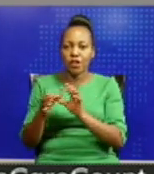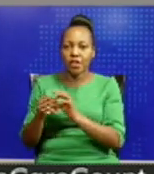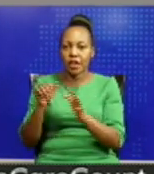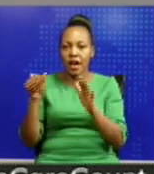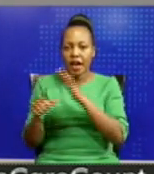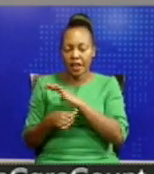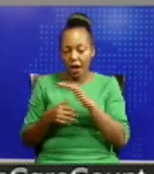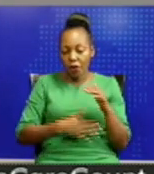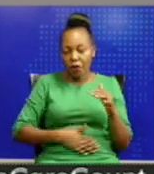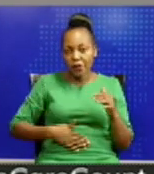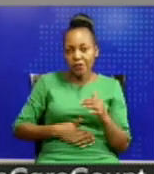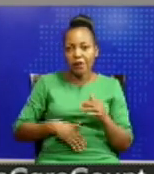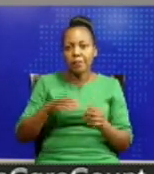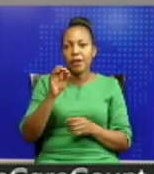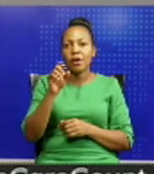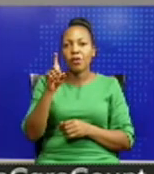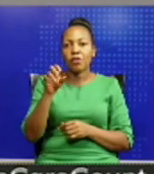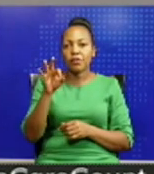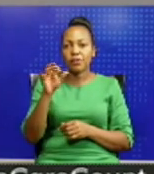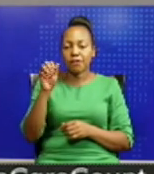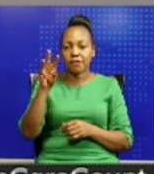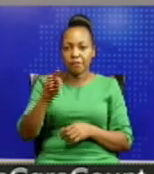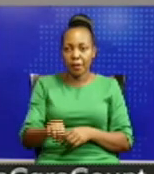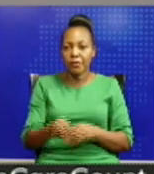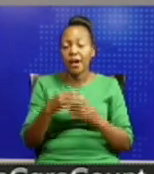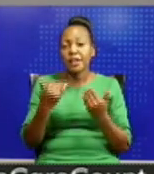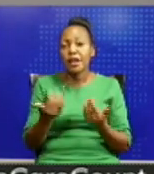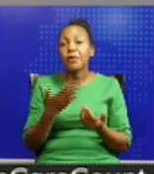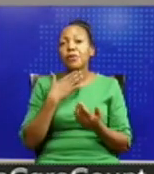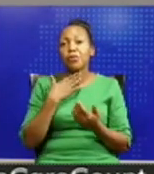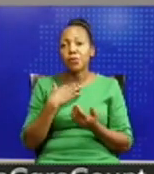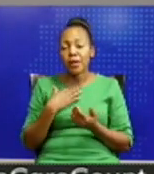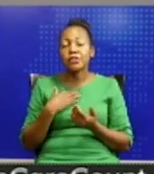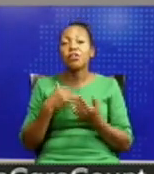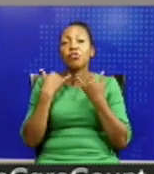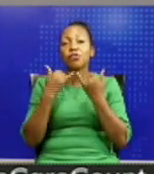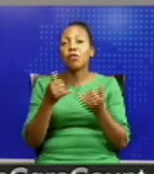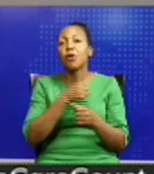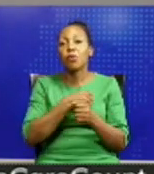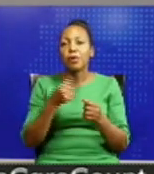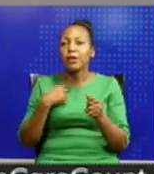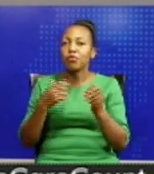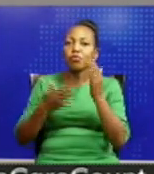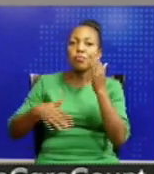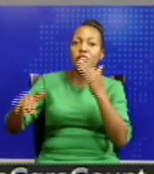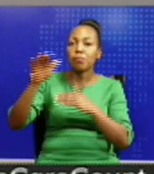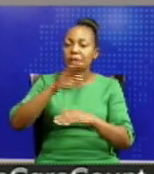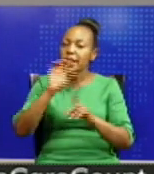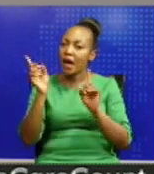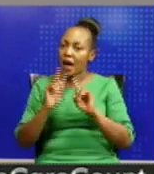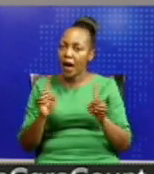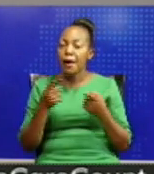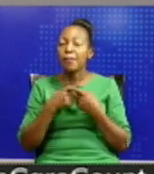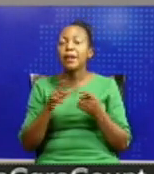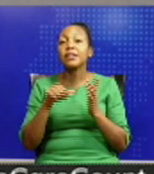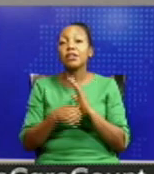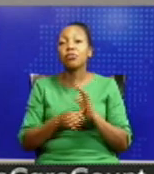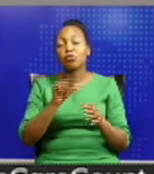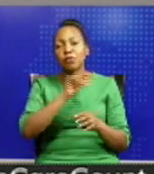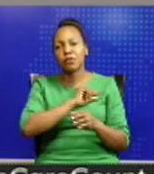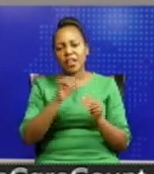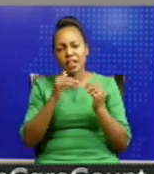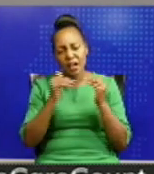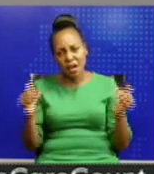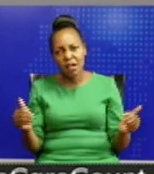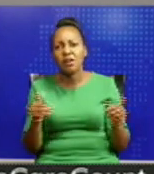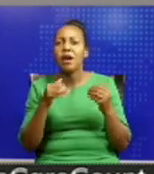under Oxfam. We are not having this conversation so that we call on to the women to be superior over the men. We're just calling for gender parity, that you be able to help